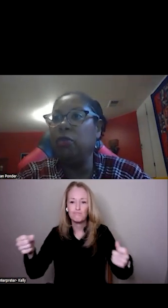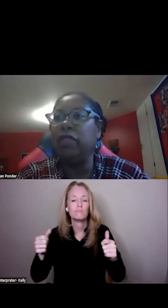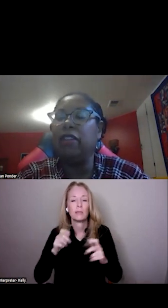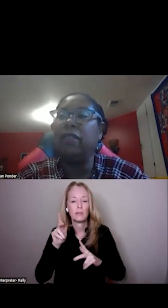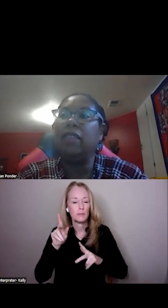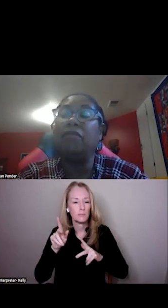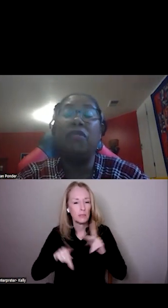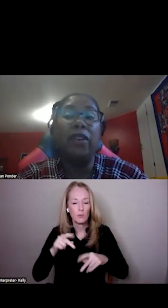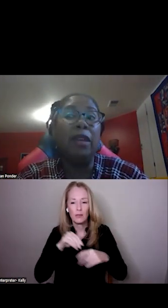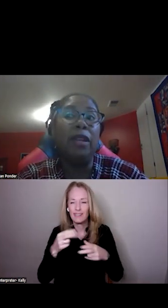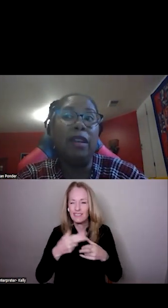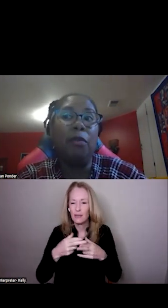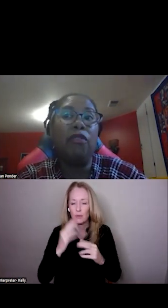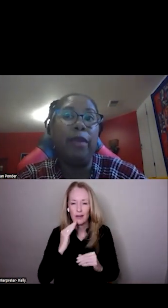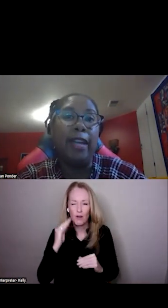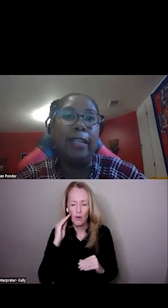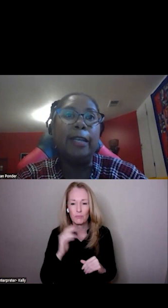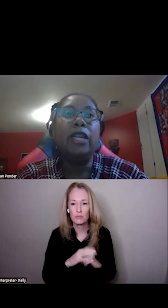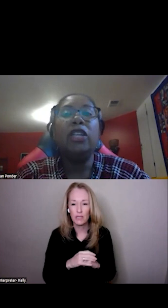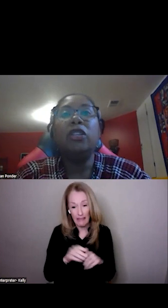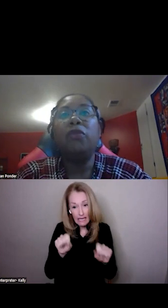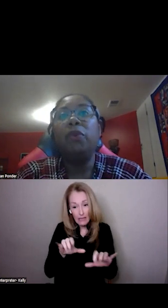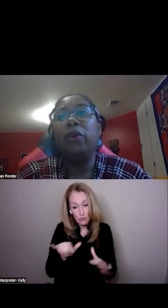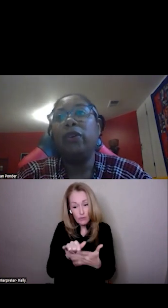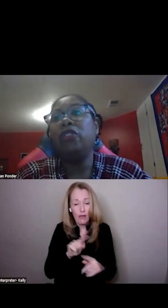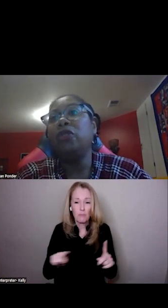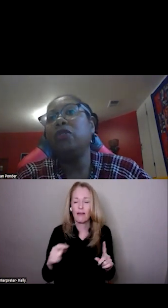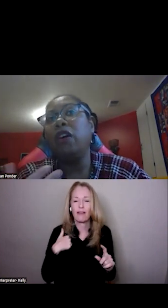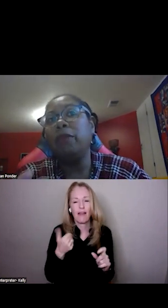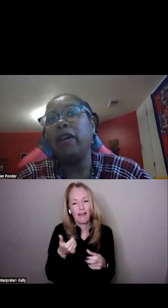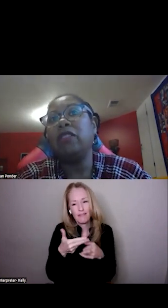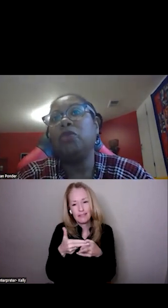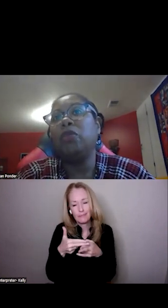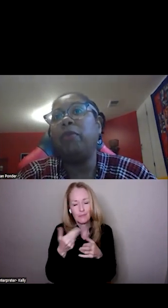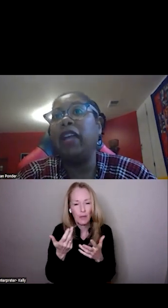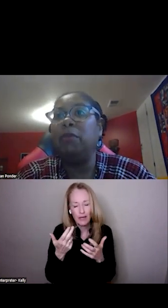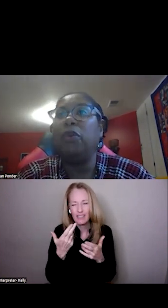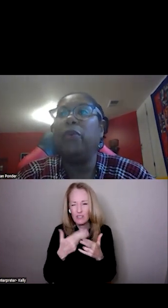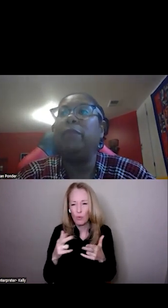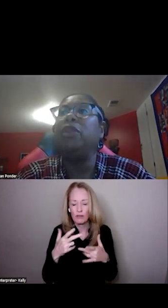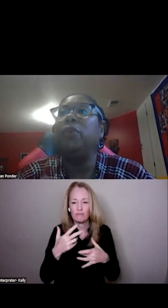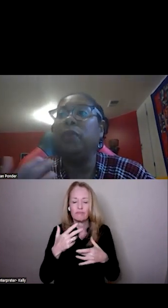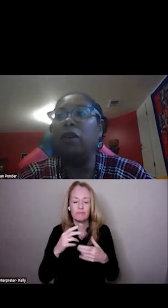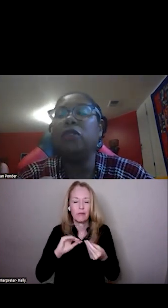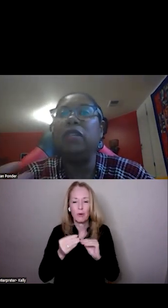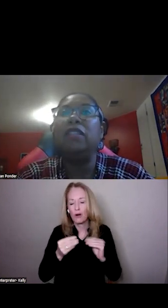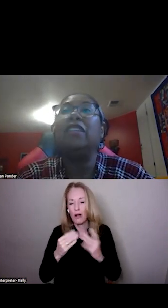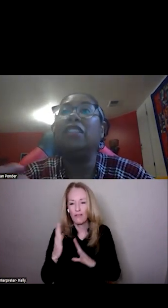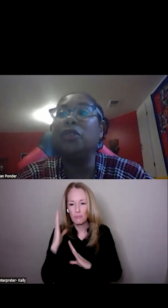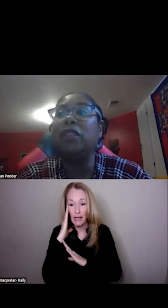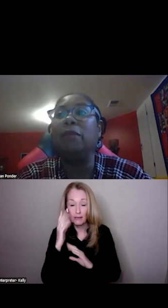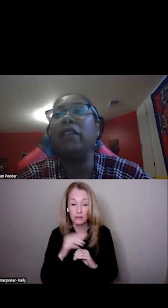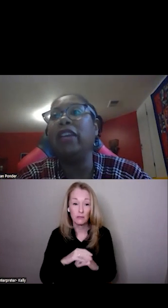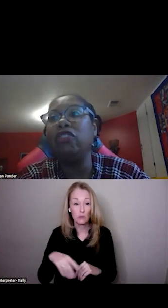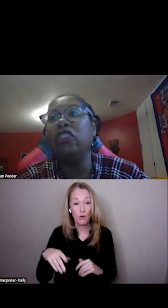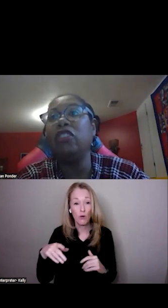can do, but they have a very limited number of beds. So if we were to talk about some sort of pilot program, you know, we would also need to